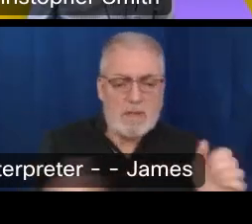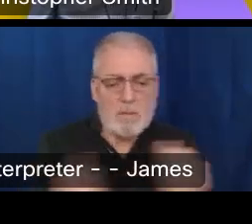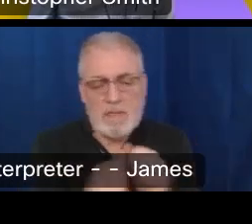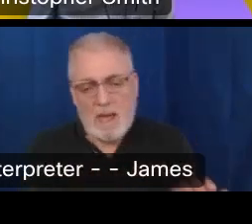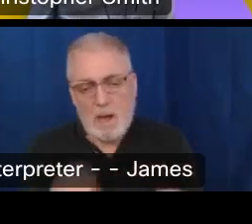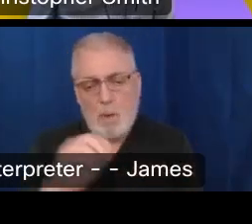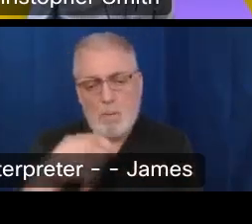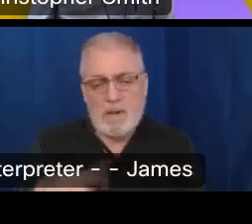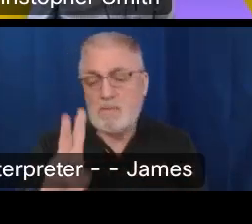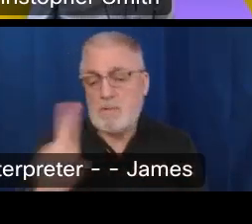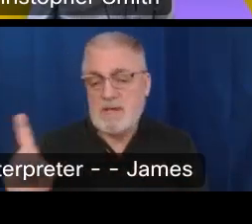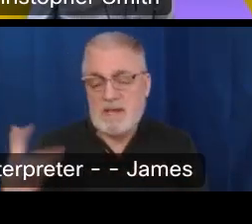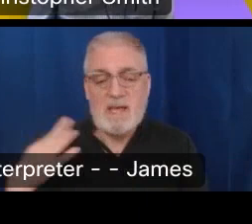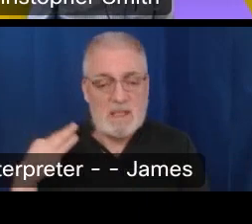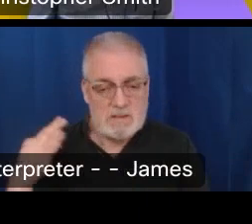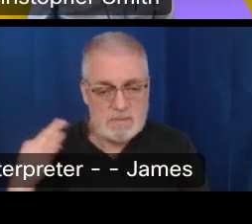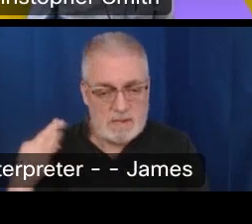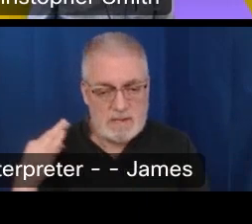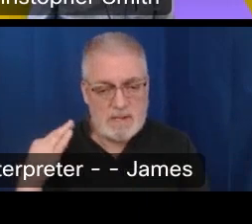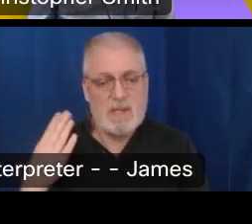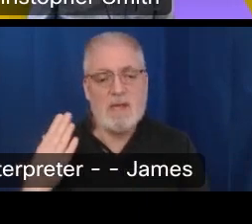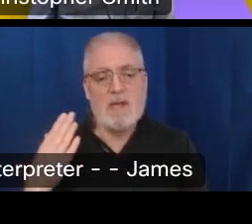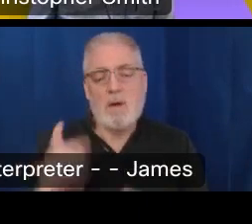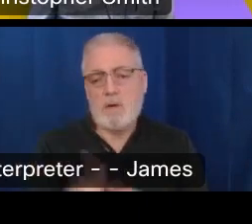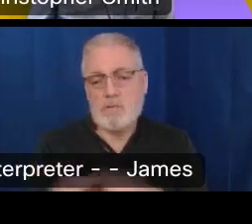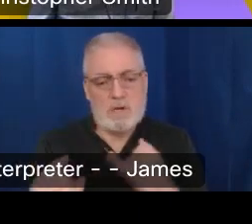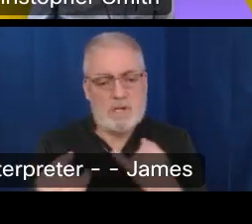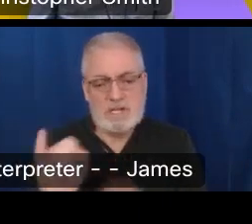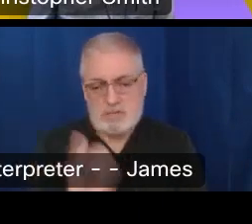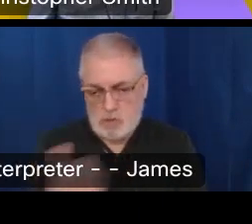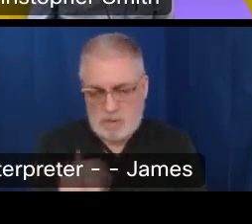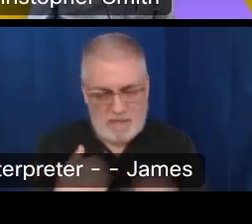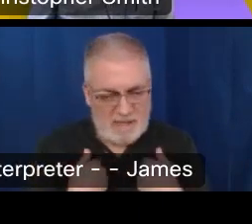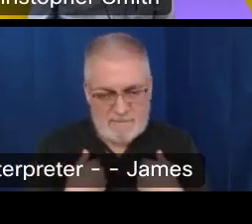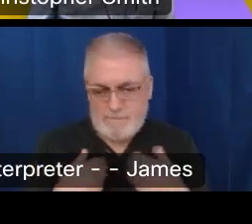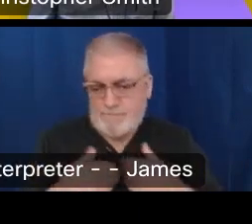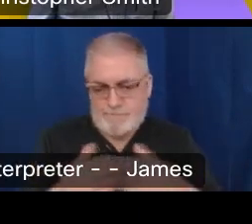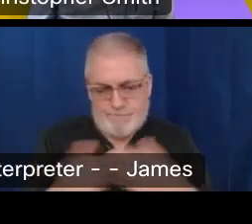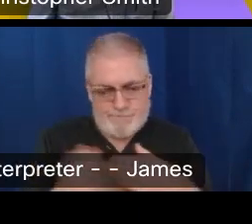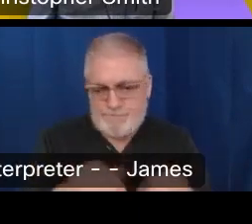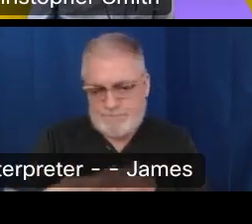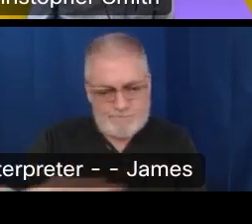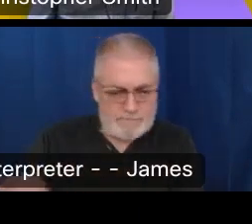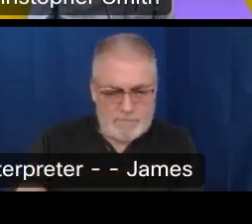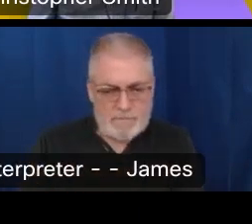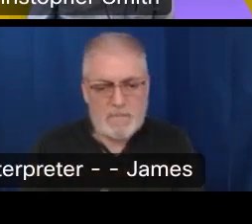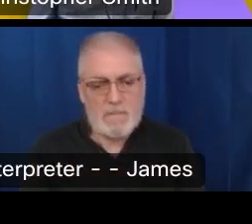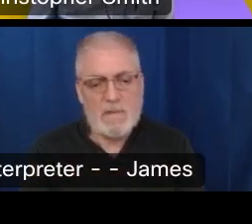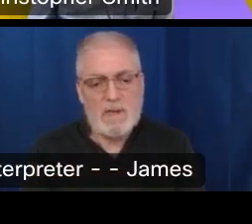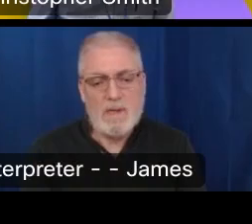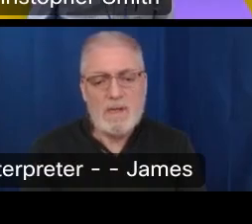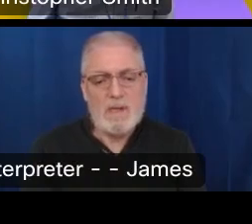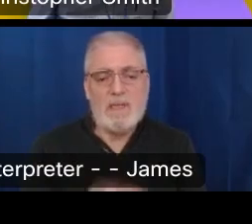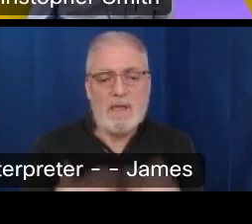OPWDD eligibility and regardless of insurance. The teams have specialized training in working with the population and a higher ratio